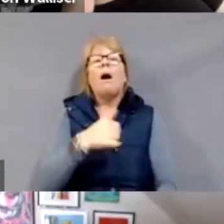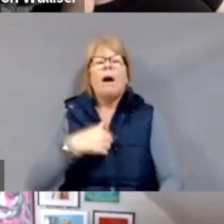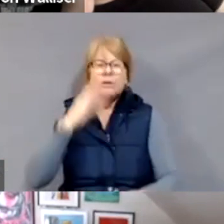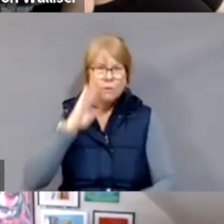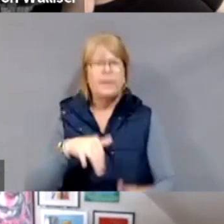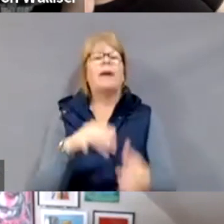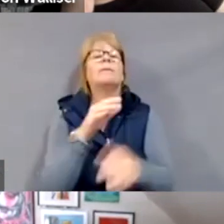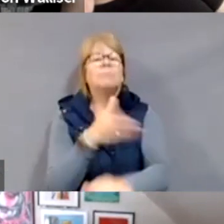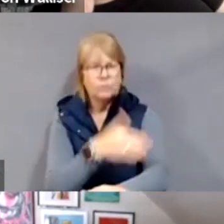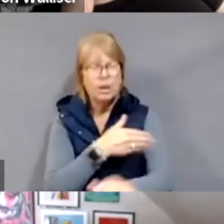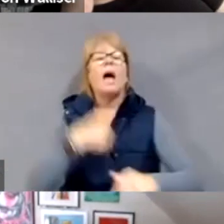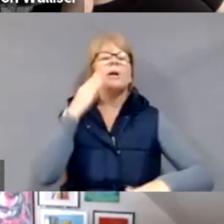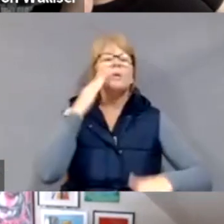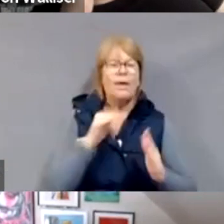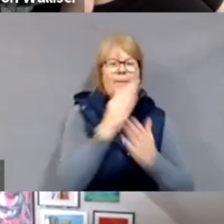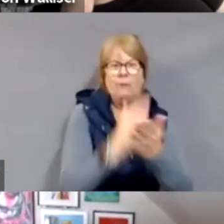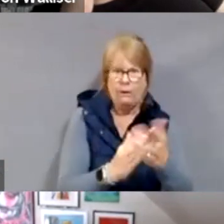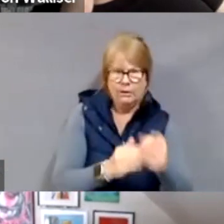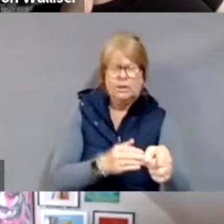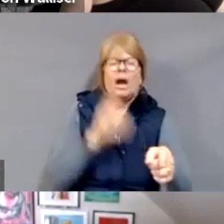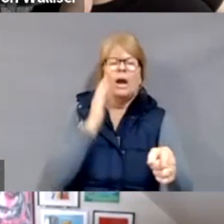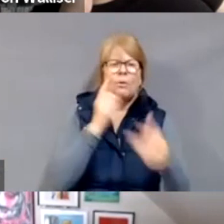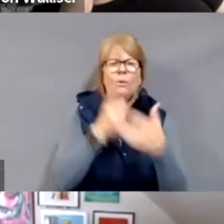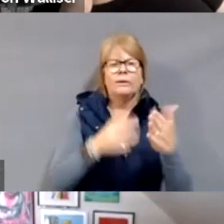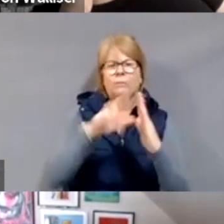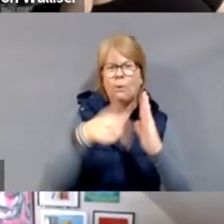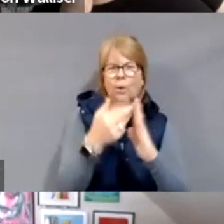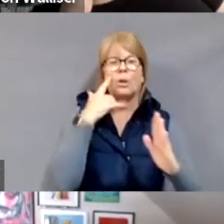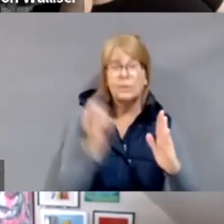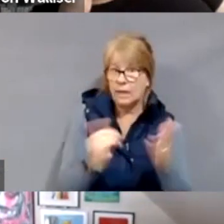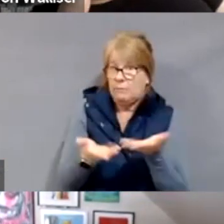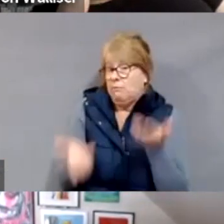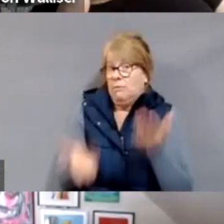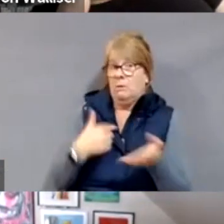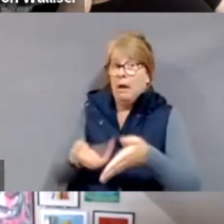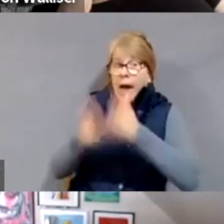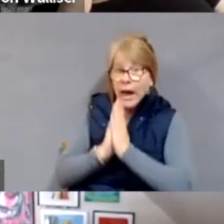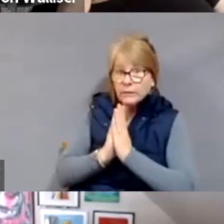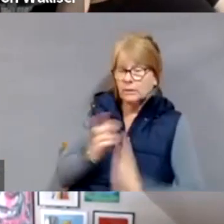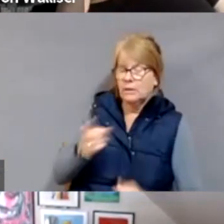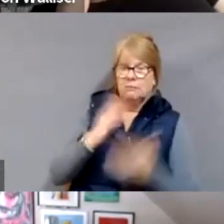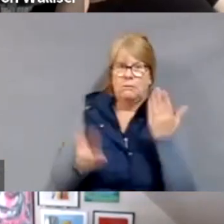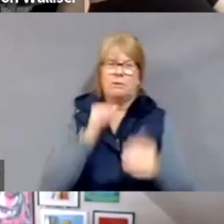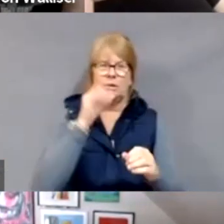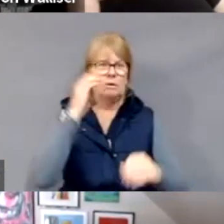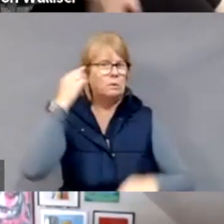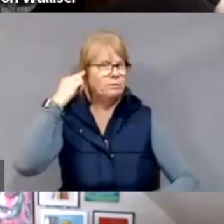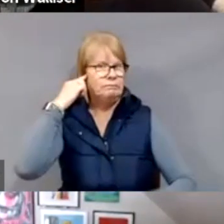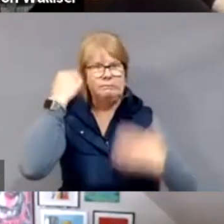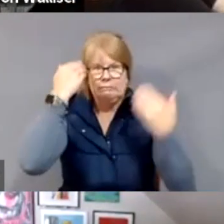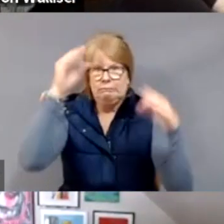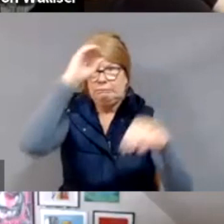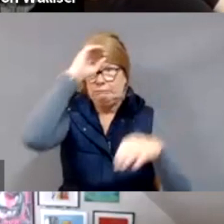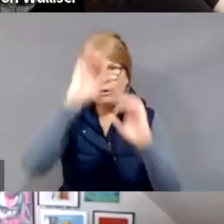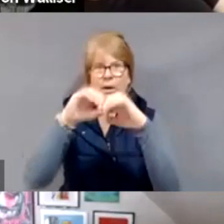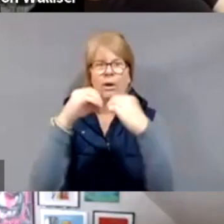know what's required of that. So I might ask you if I've never heard of the organization. I might ask you, and you might